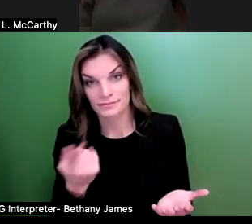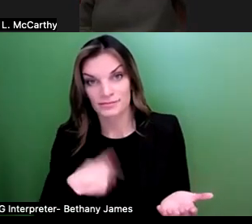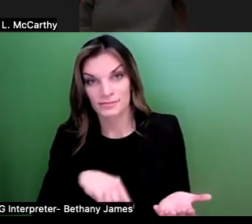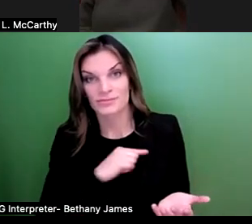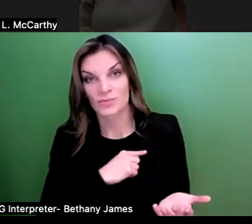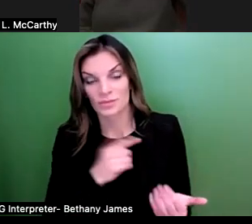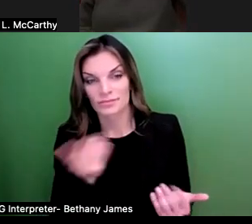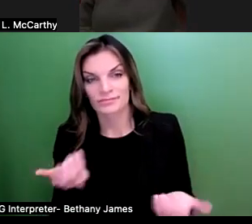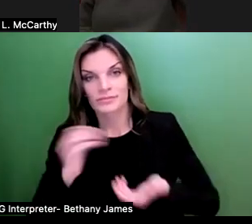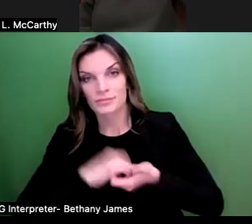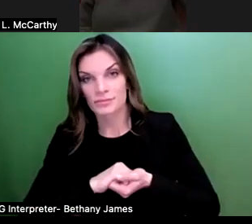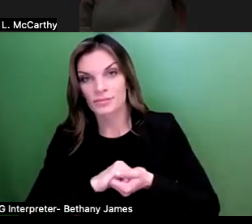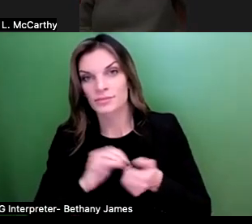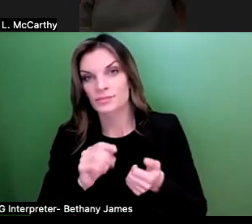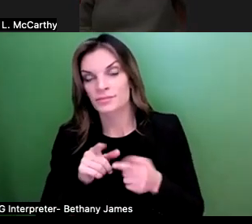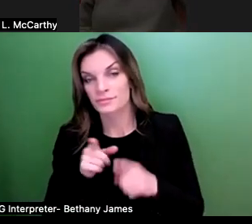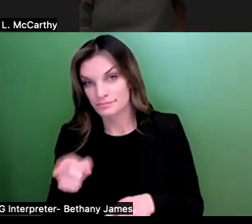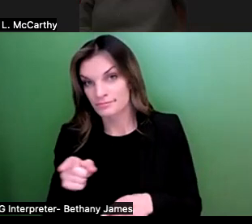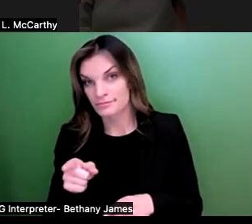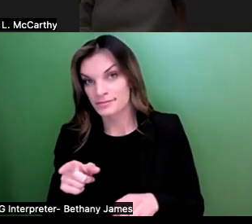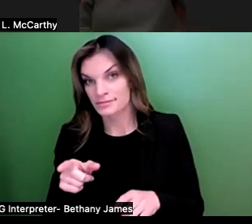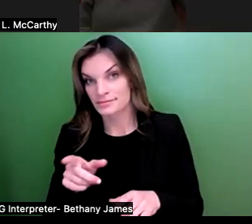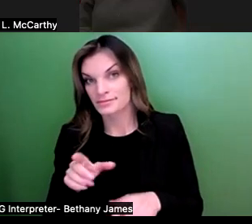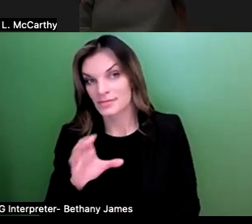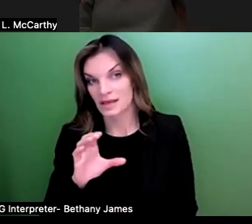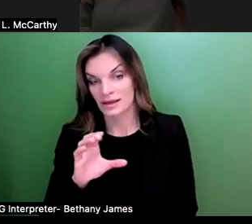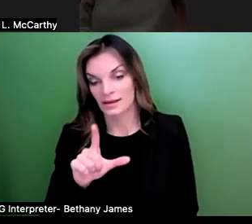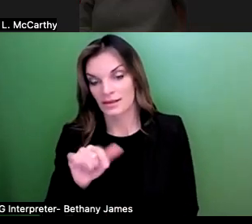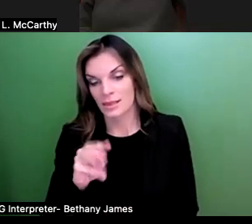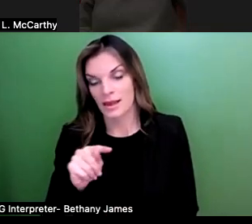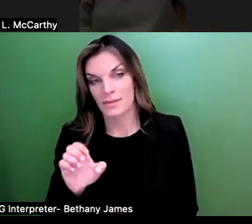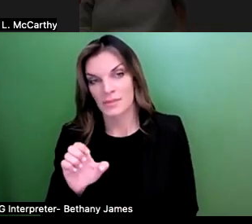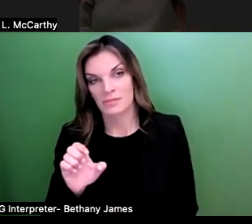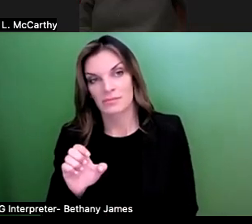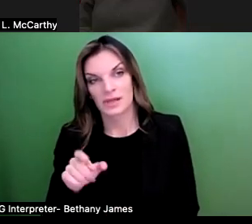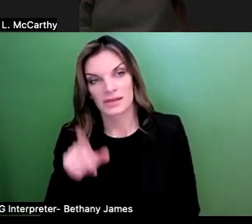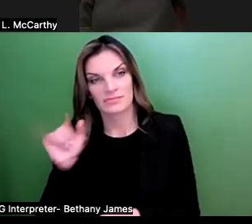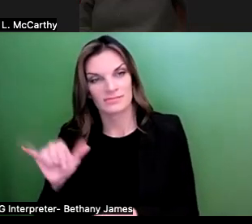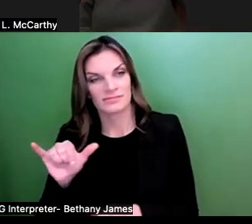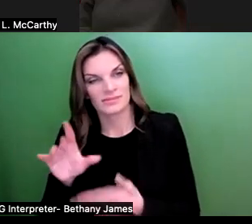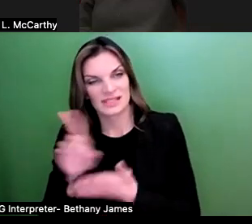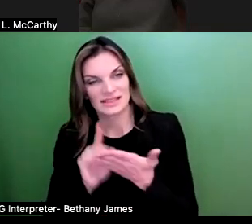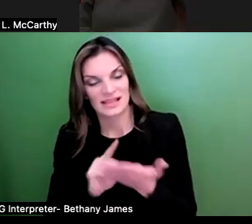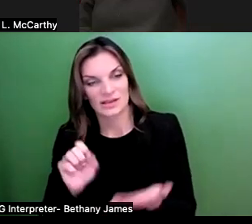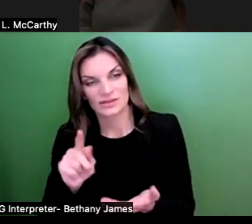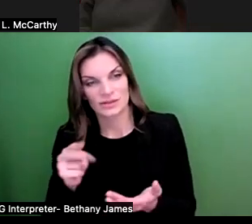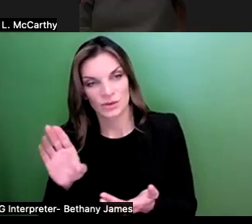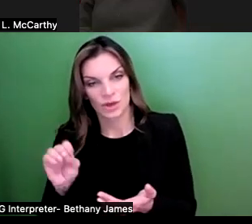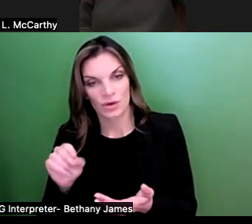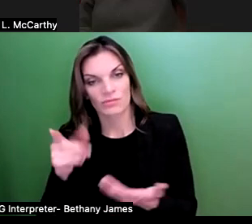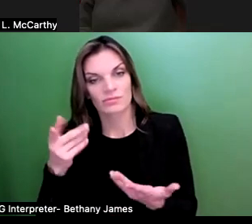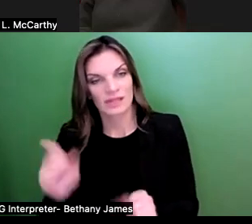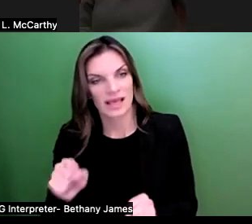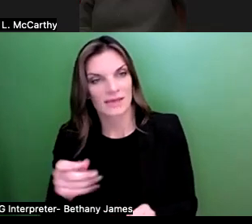partnered with Climate Adaptive Design Studio is because of their ability to engage the